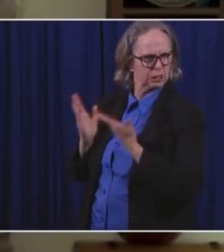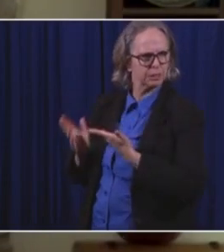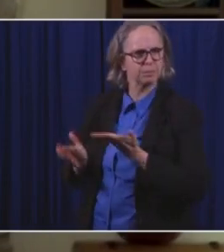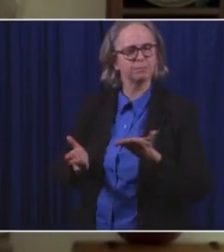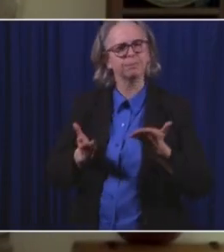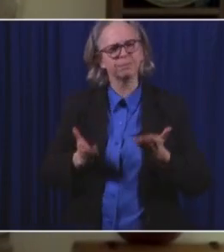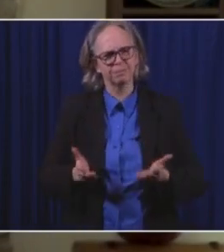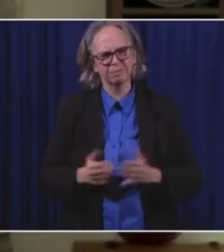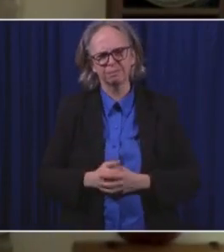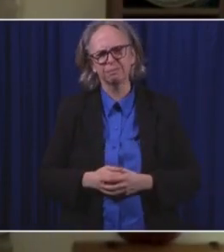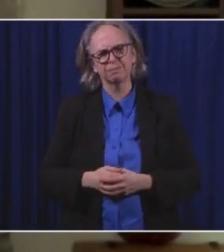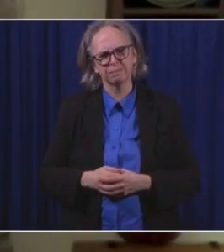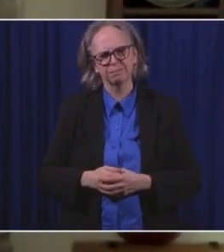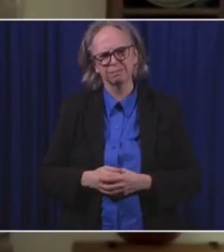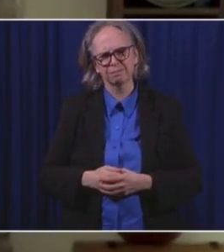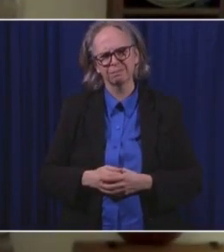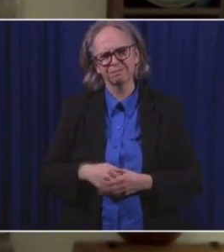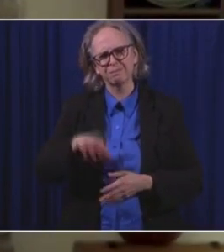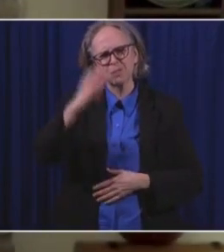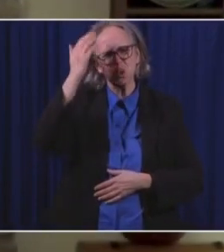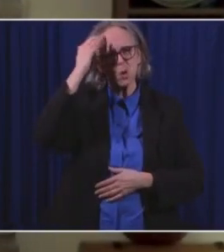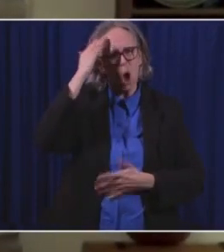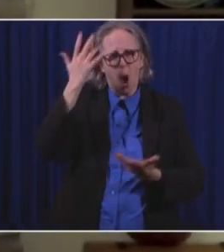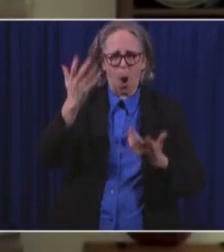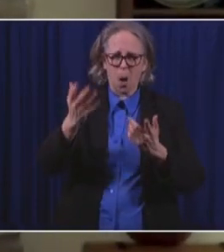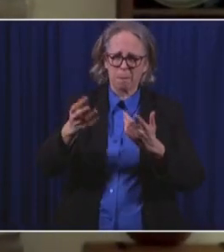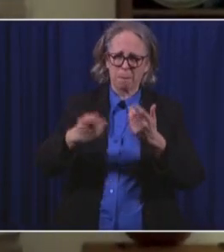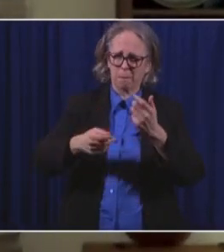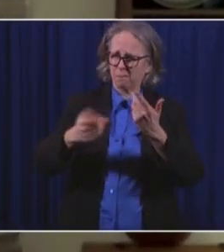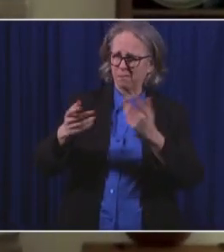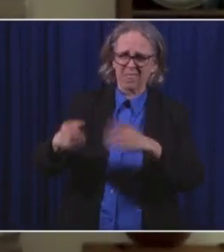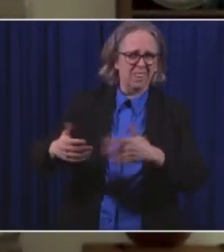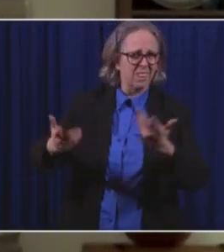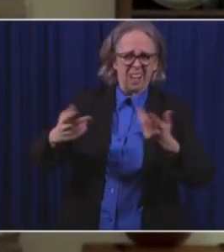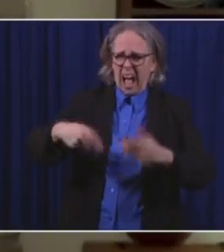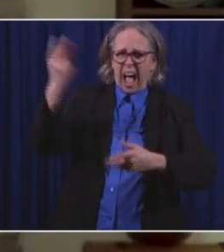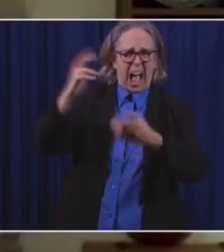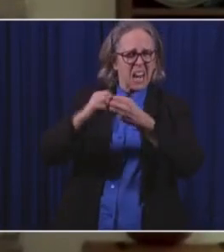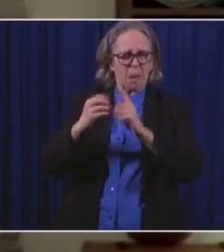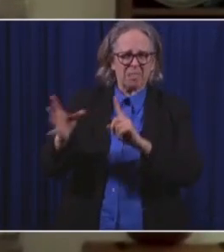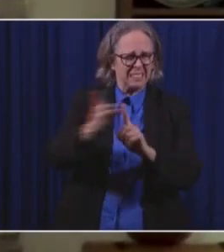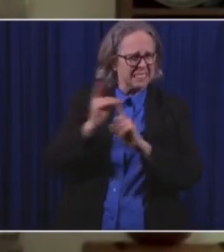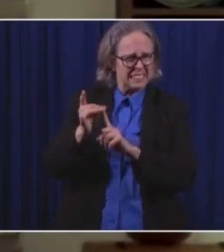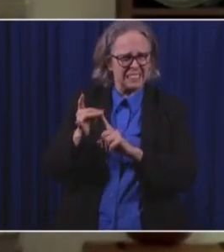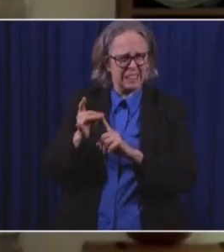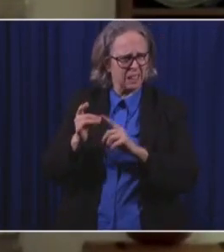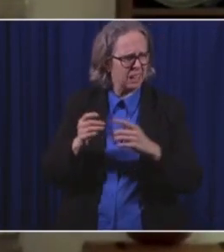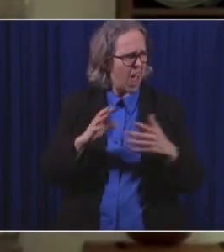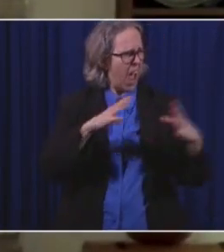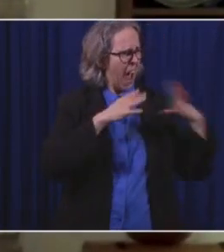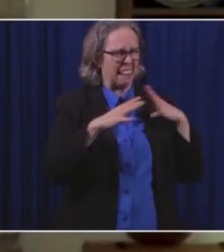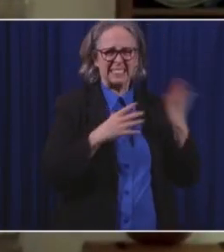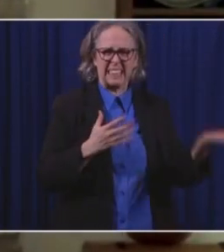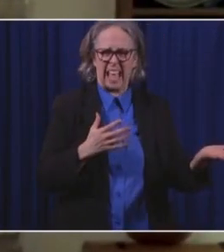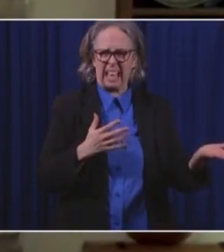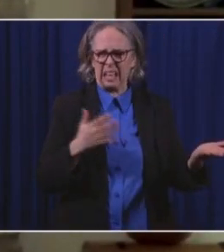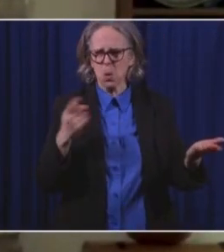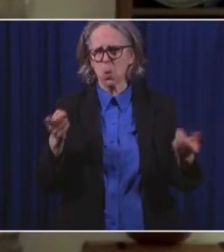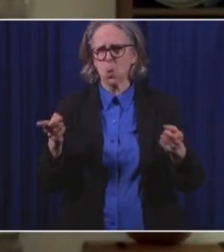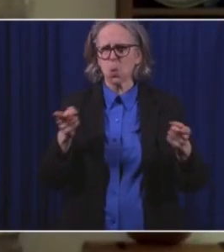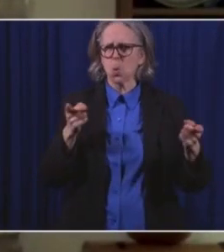far. What each of us does in the next 21 days is really going to set the